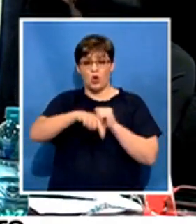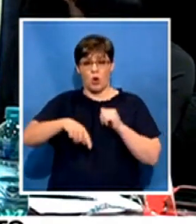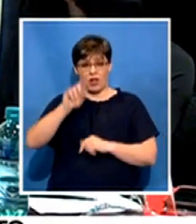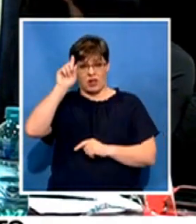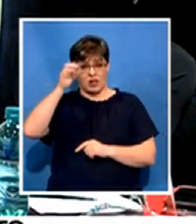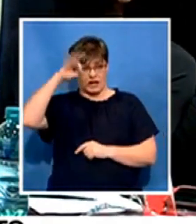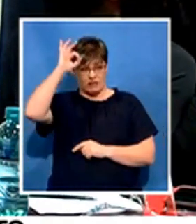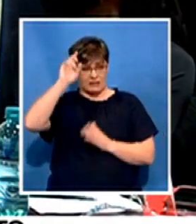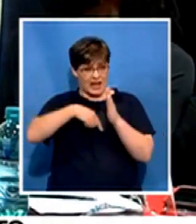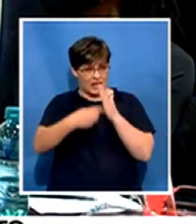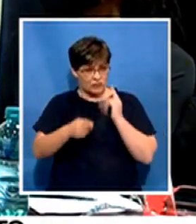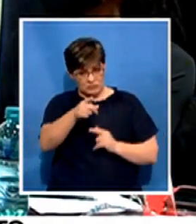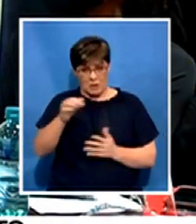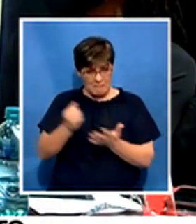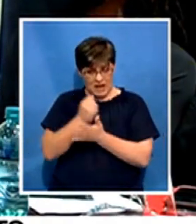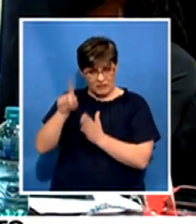Thank you.